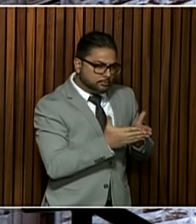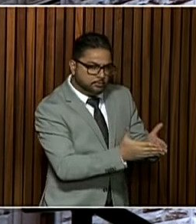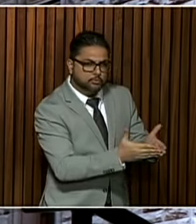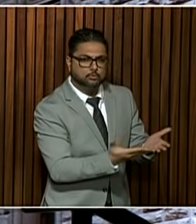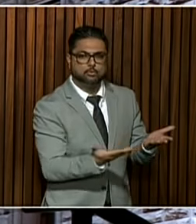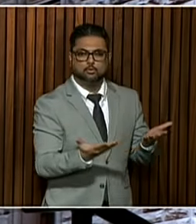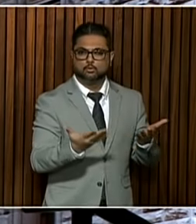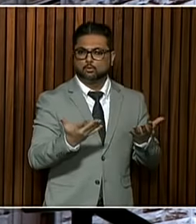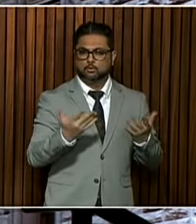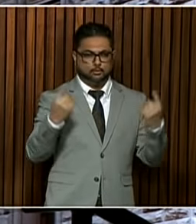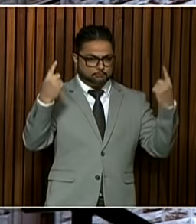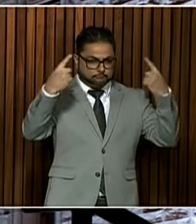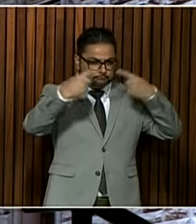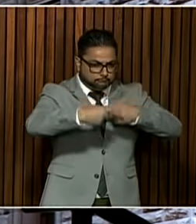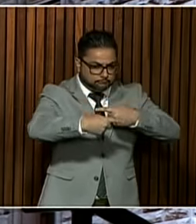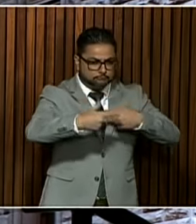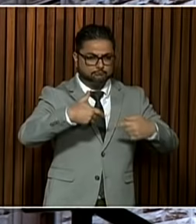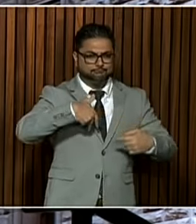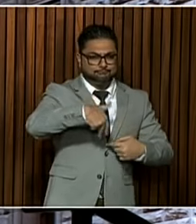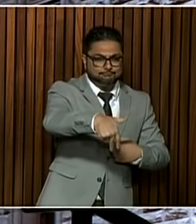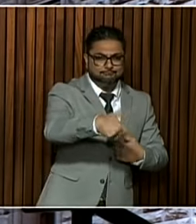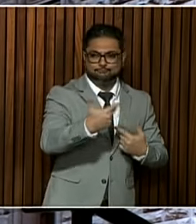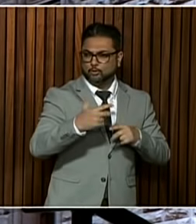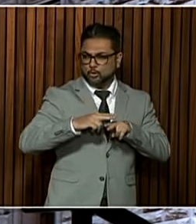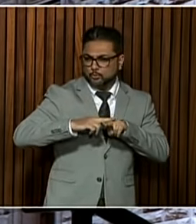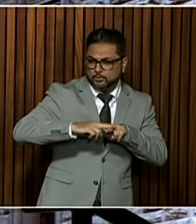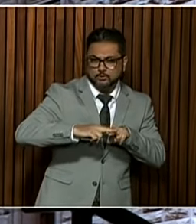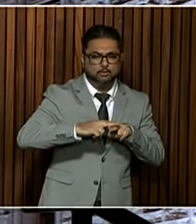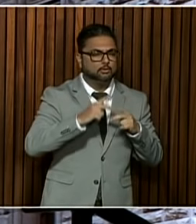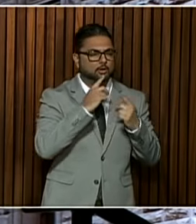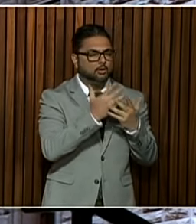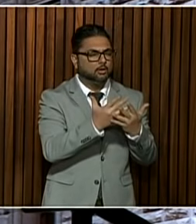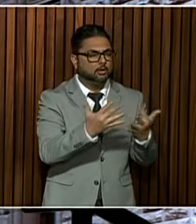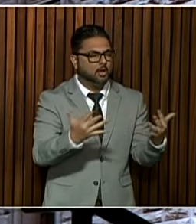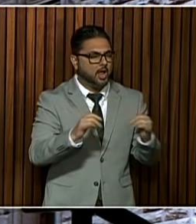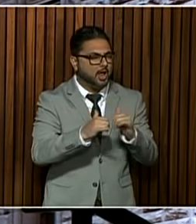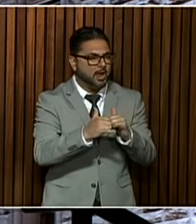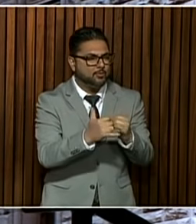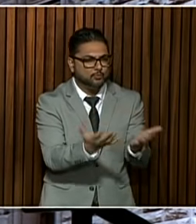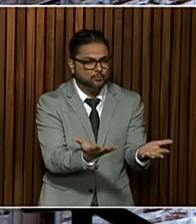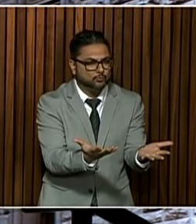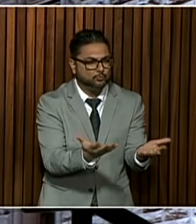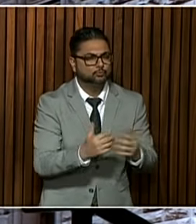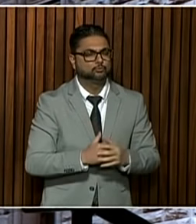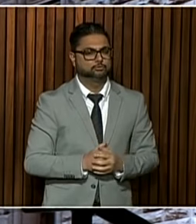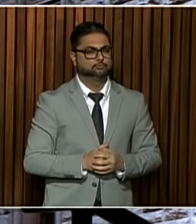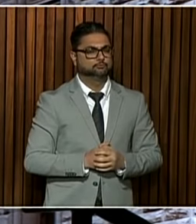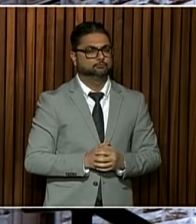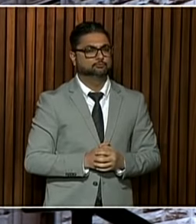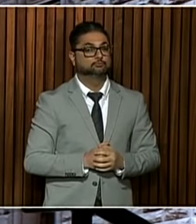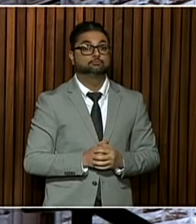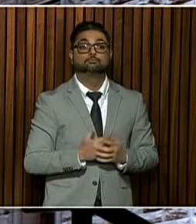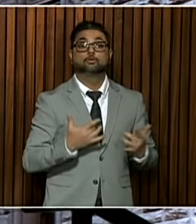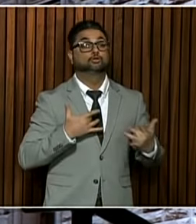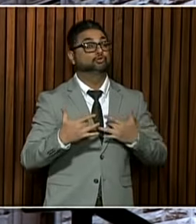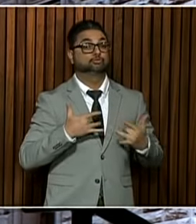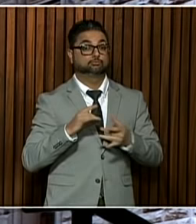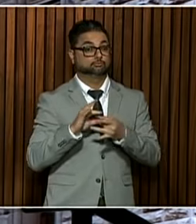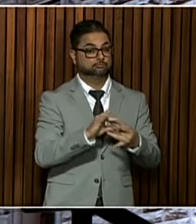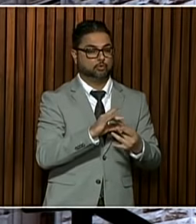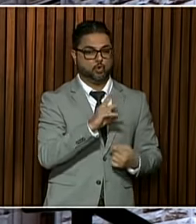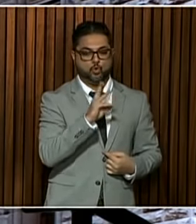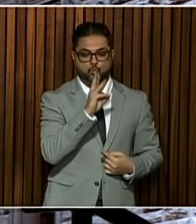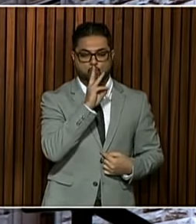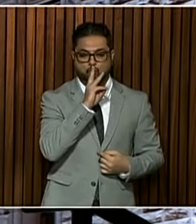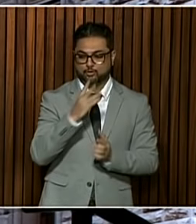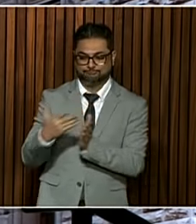in a few places, not much as far as Ontario is concerned with water, and looking at, as I said, to tabulate that with